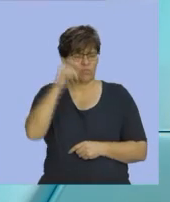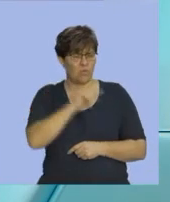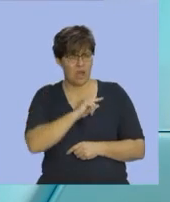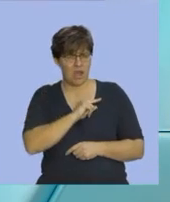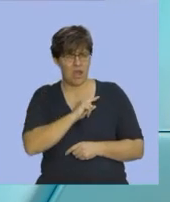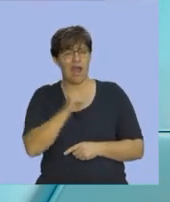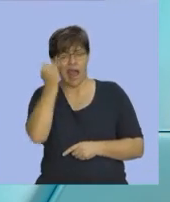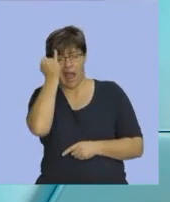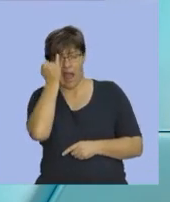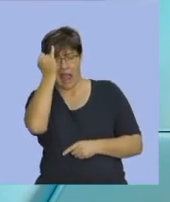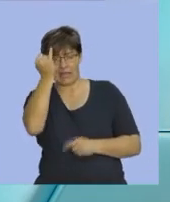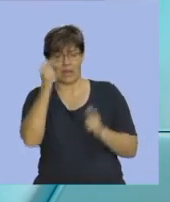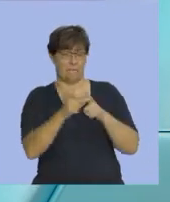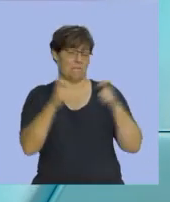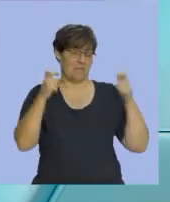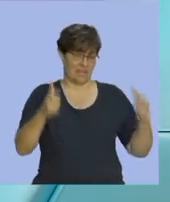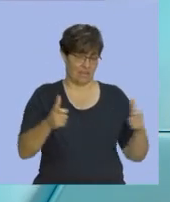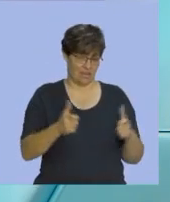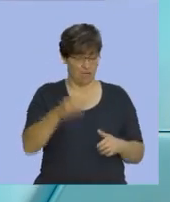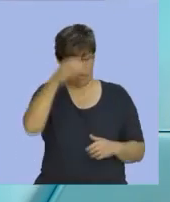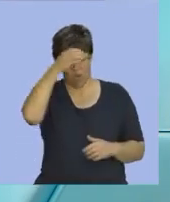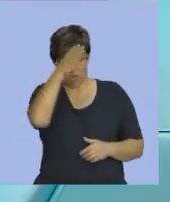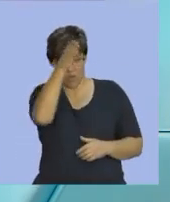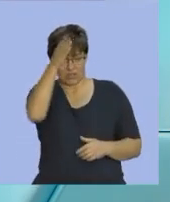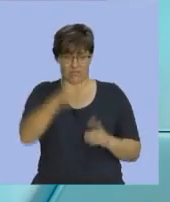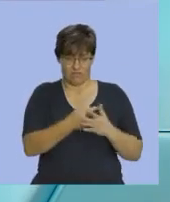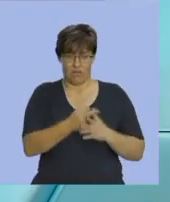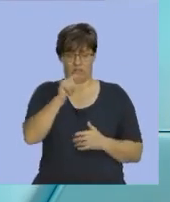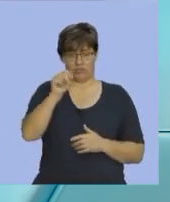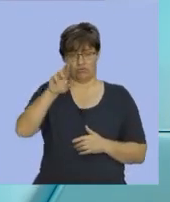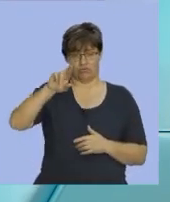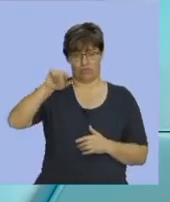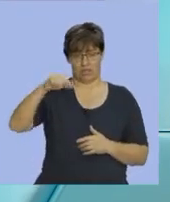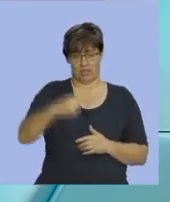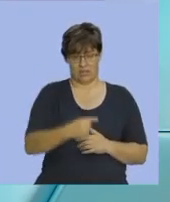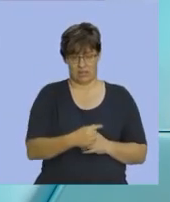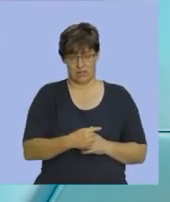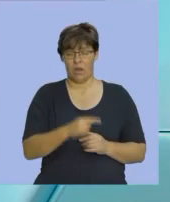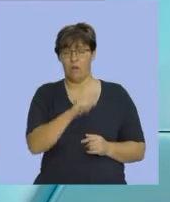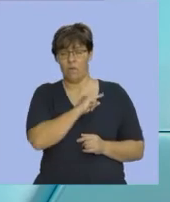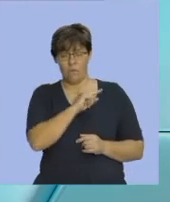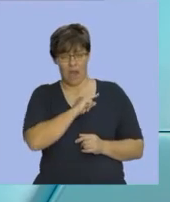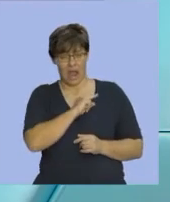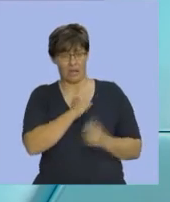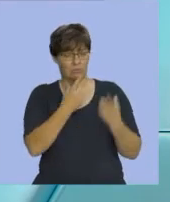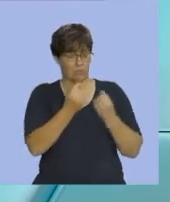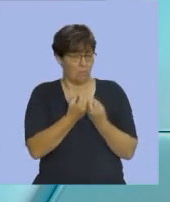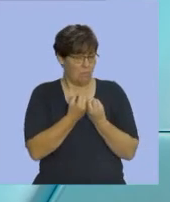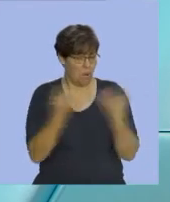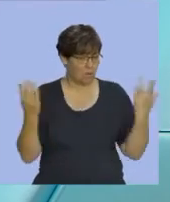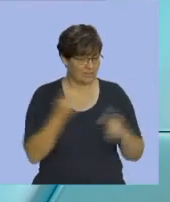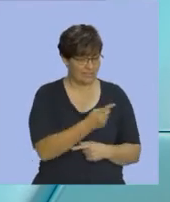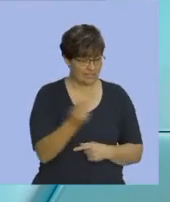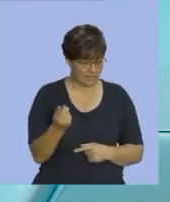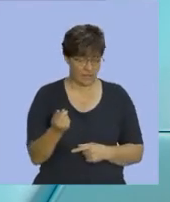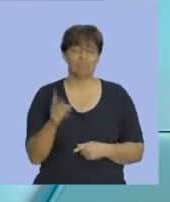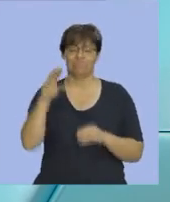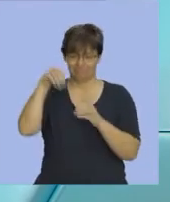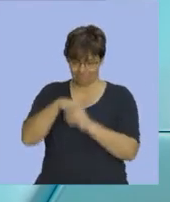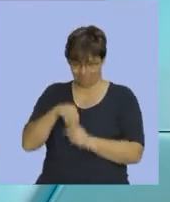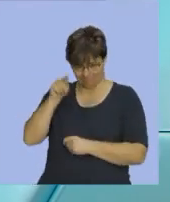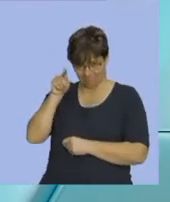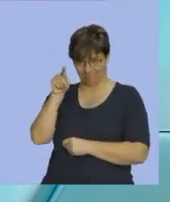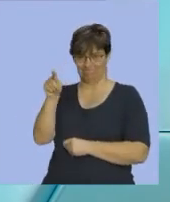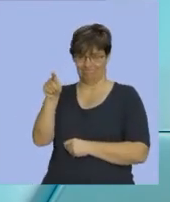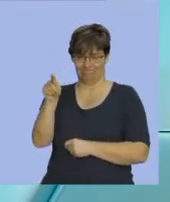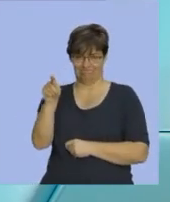of Pythagoras is because it's such a big idea and it's such a big concept of your trigonometry, because most things that you're going